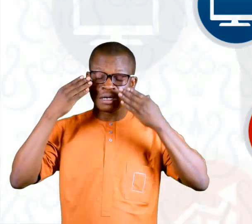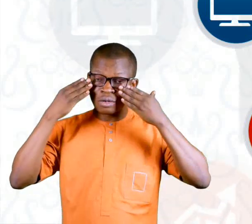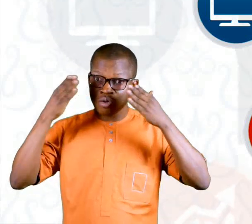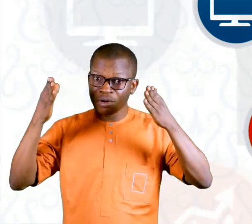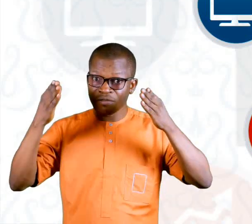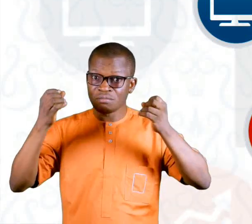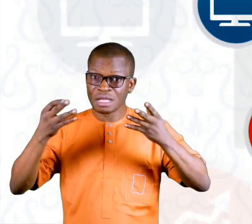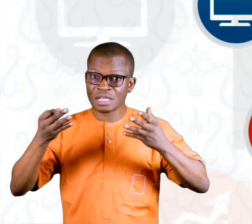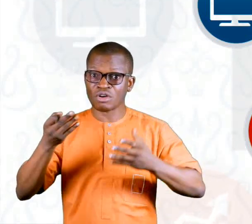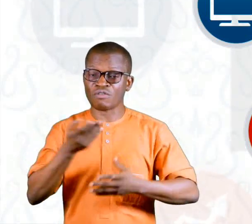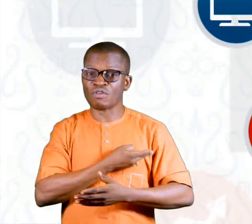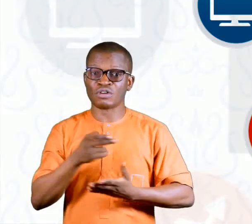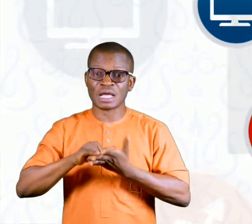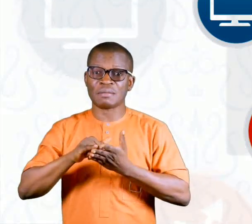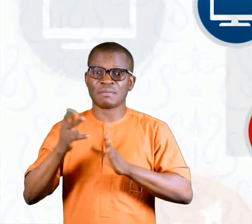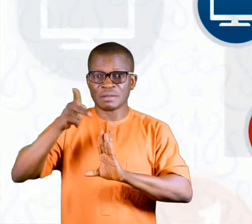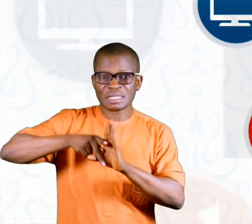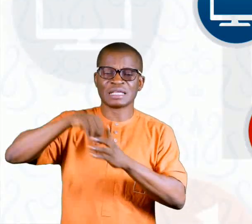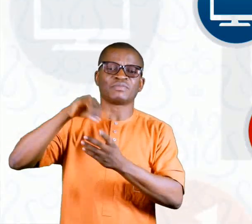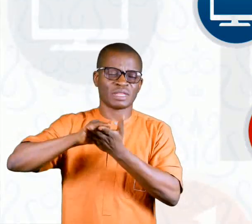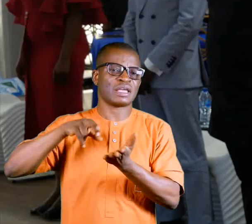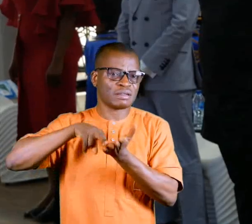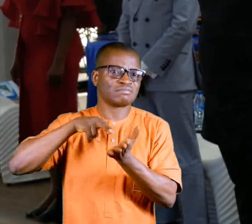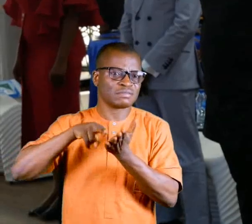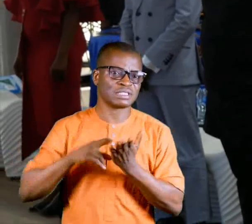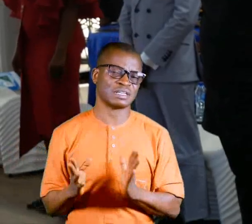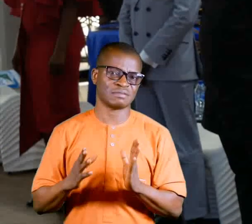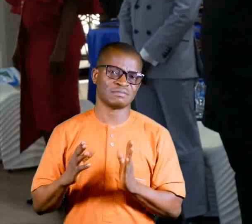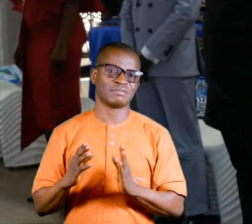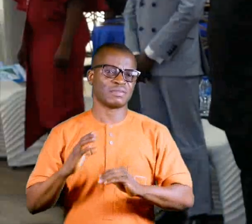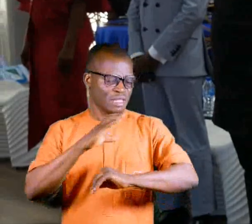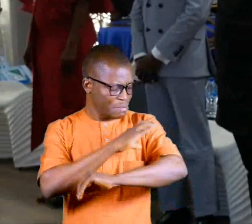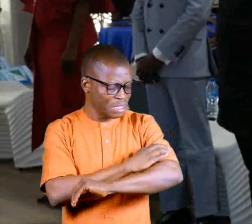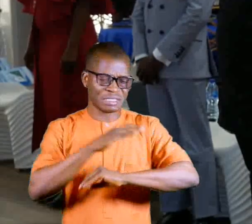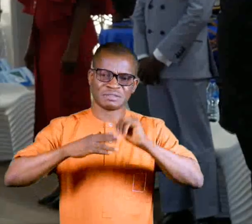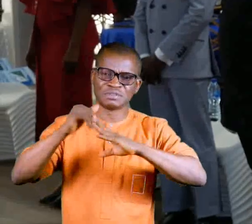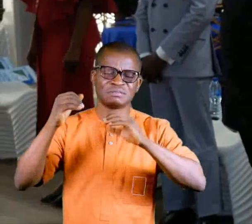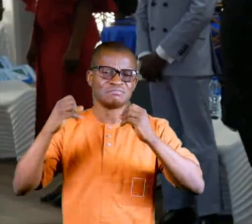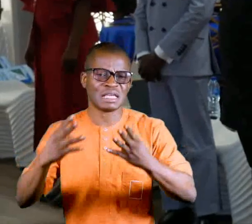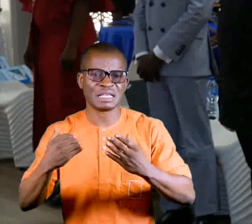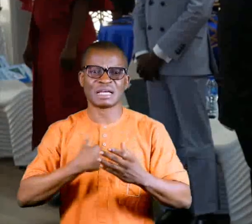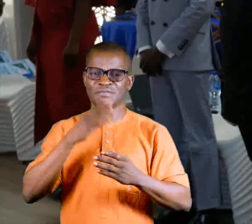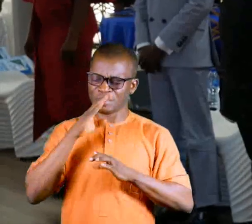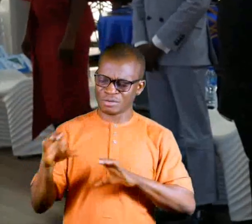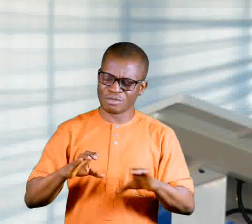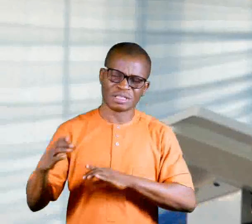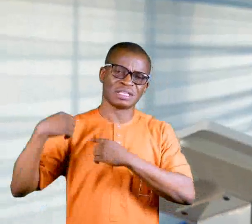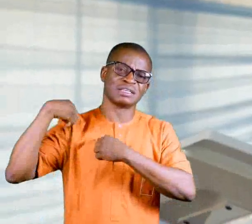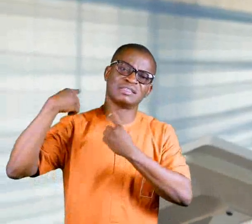for those of us that participated in the research. Series of capacity building have been